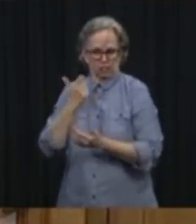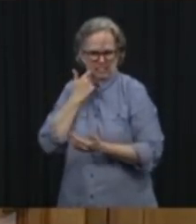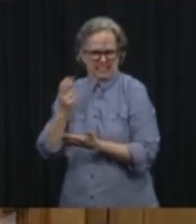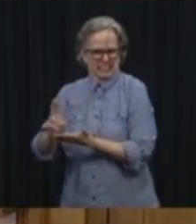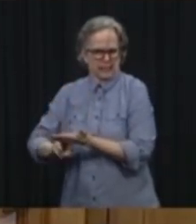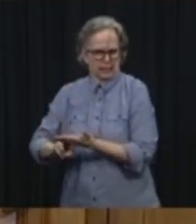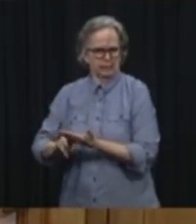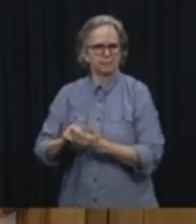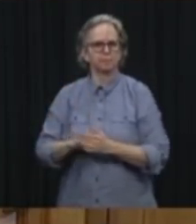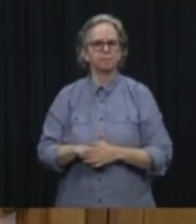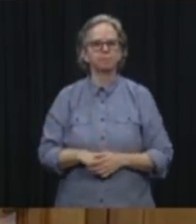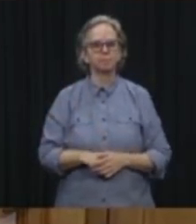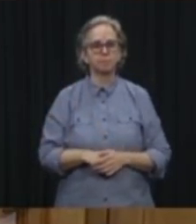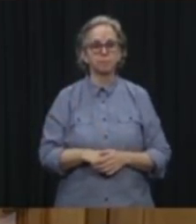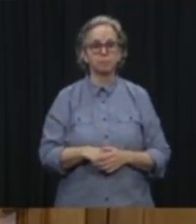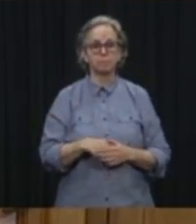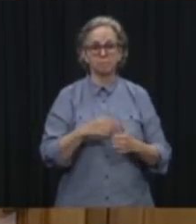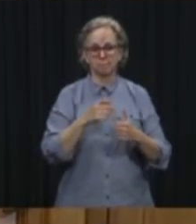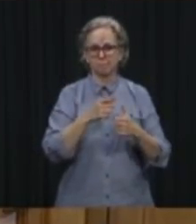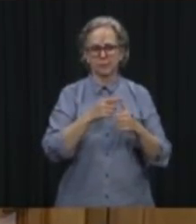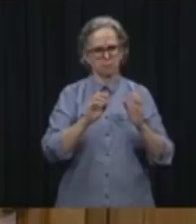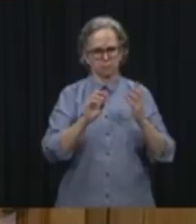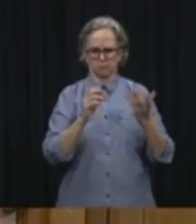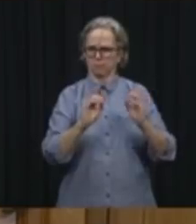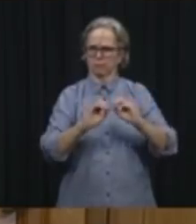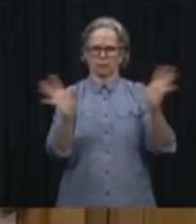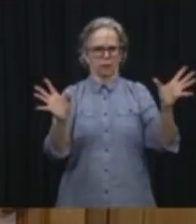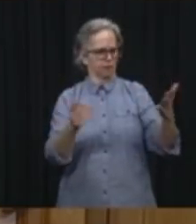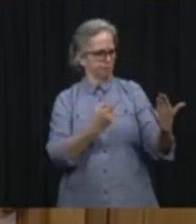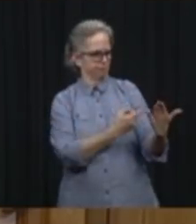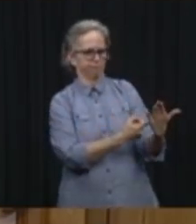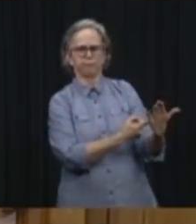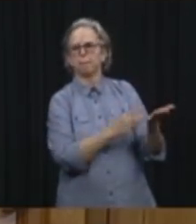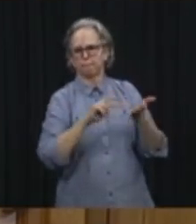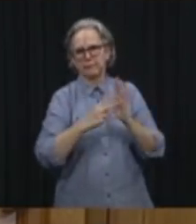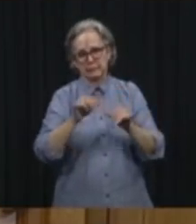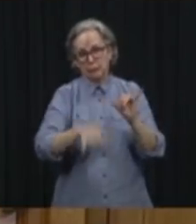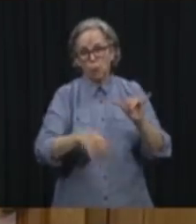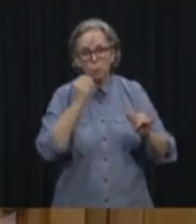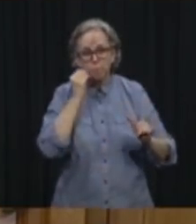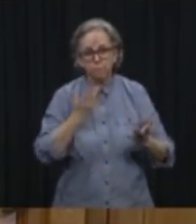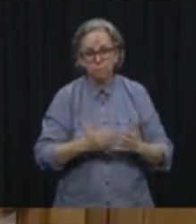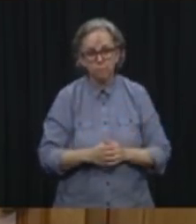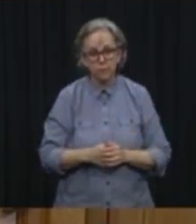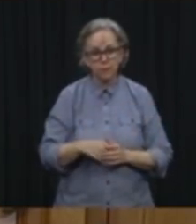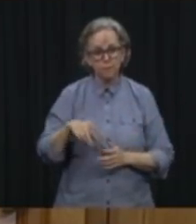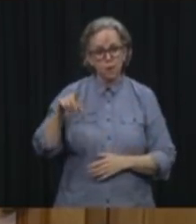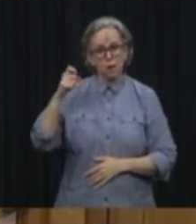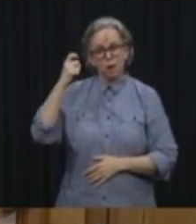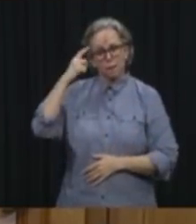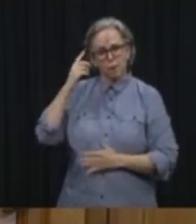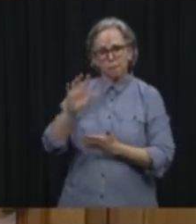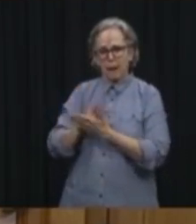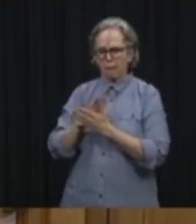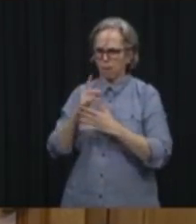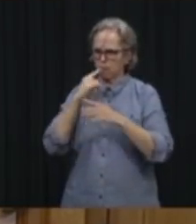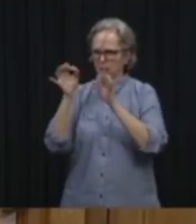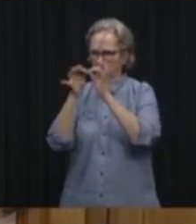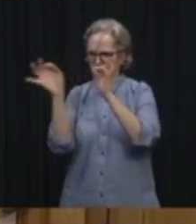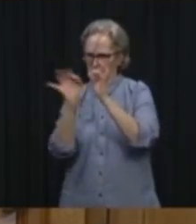It is self-explanatory. I think for a government document, it's pretty easy to read.